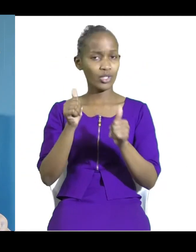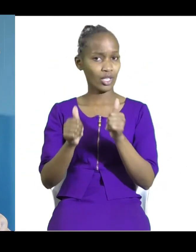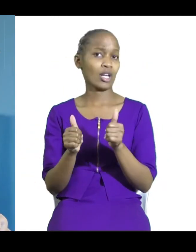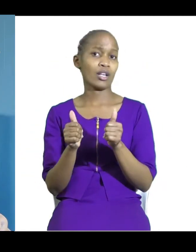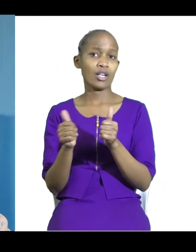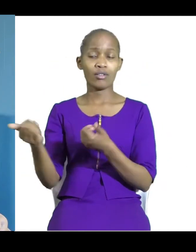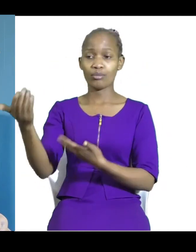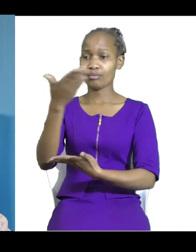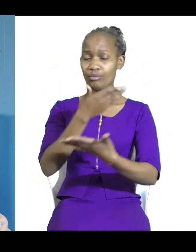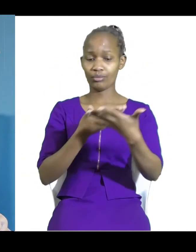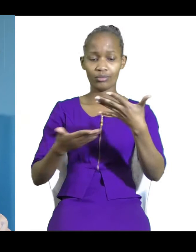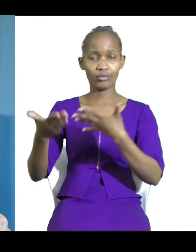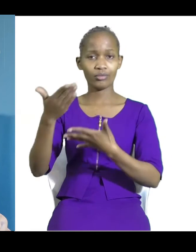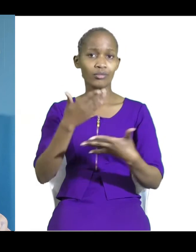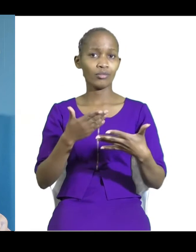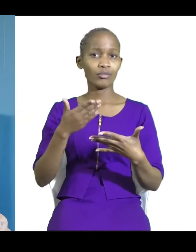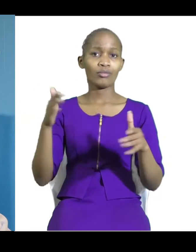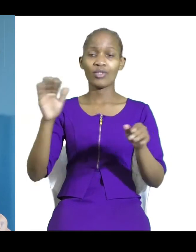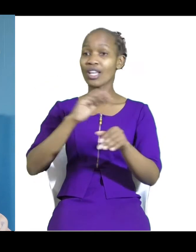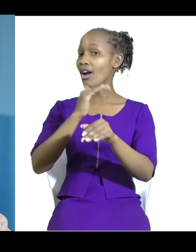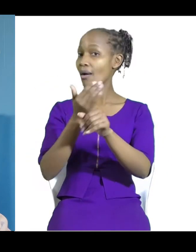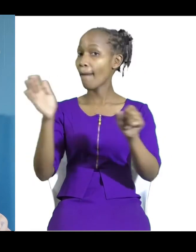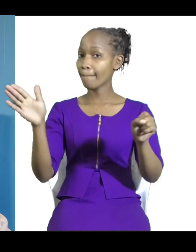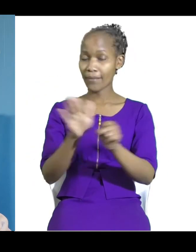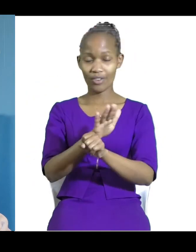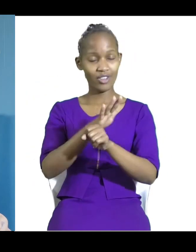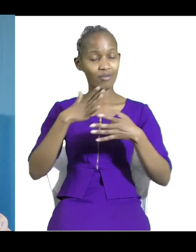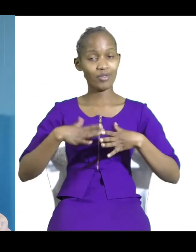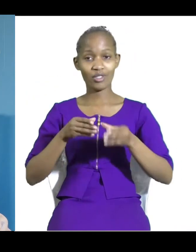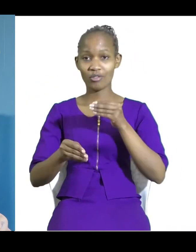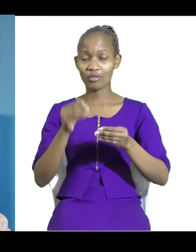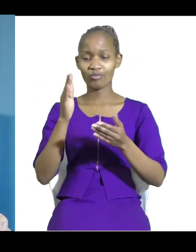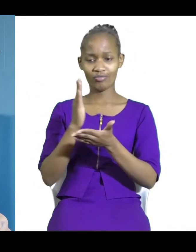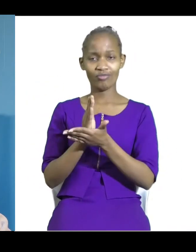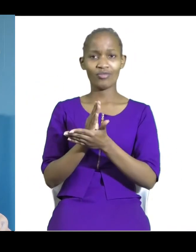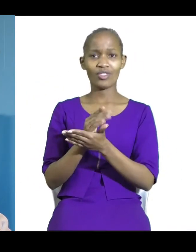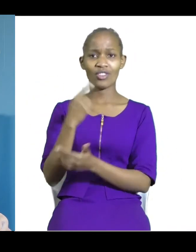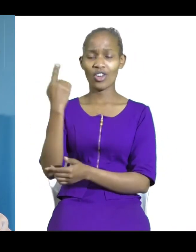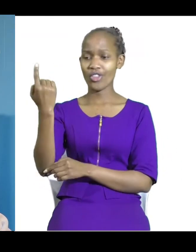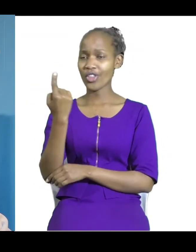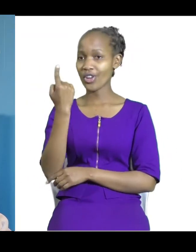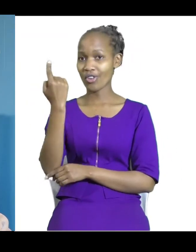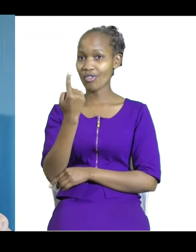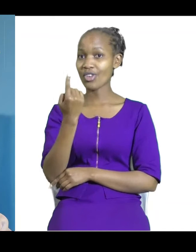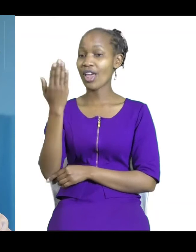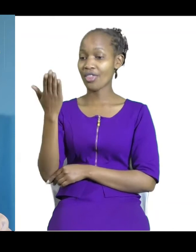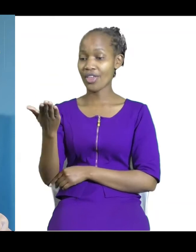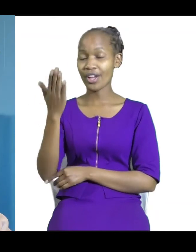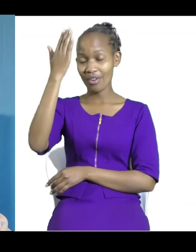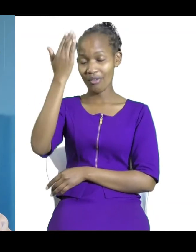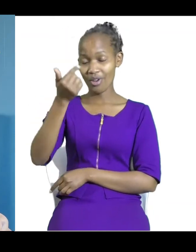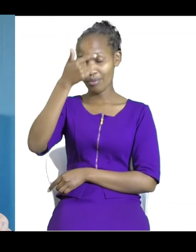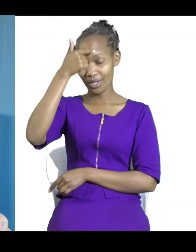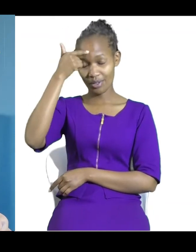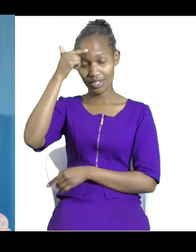have also interacted with, I think there are a lot of very powerful persons with disabilities, but they've only gotten to that point because they were given